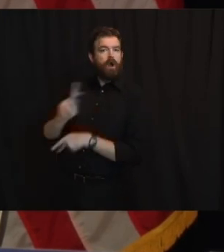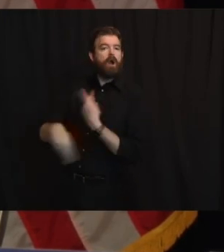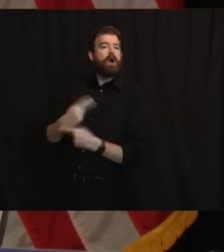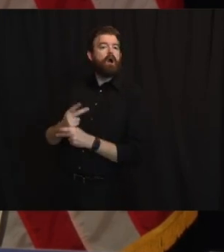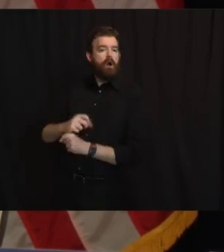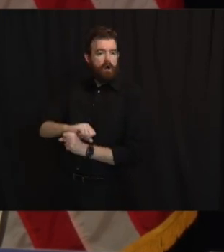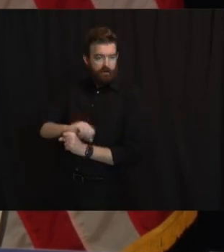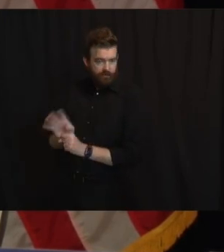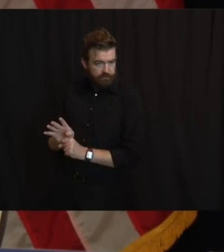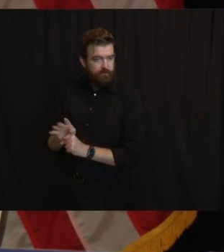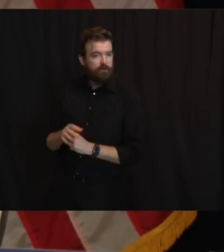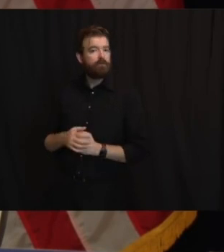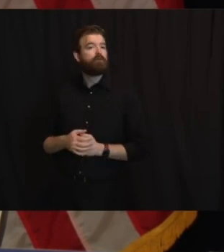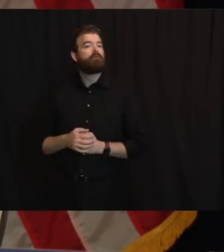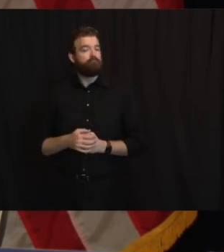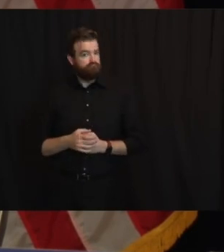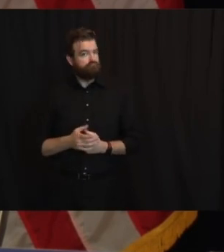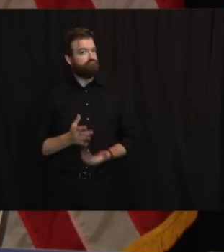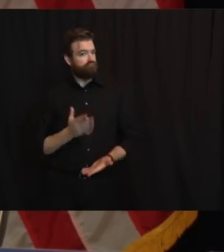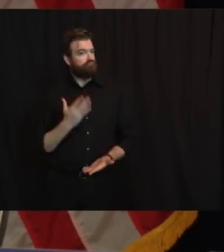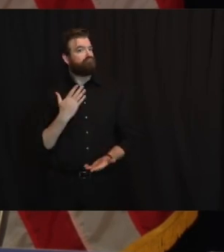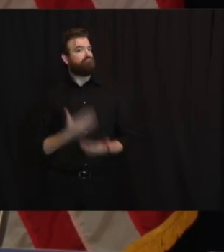B117, effectiveness against that.